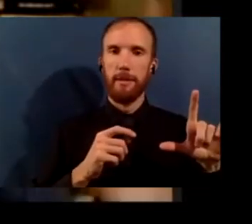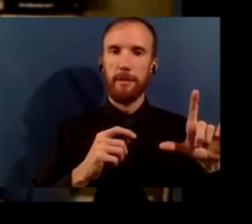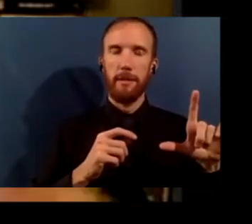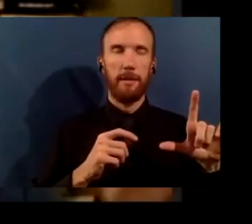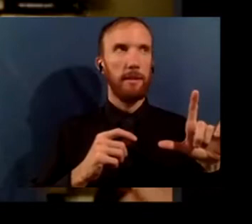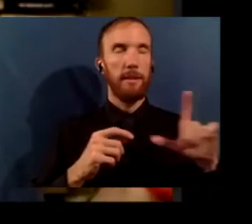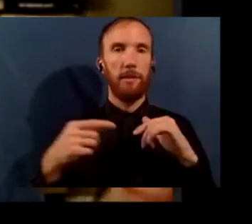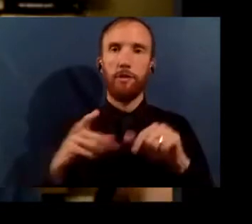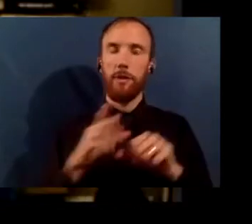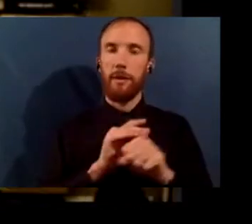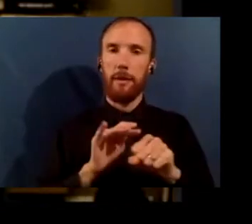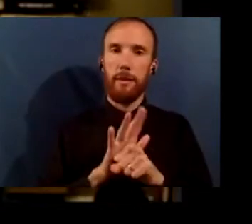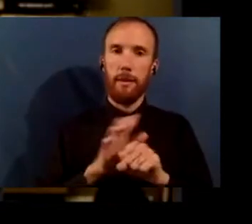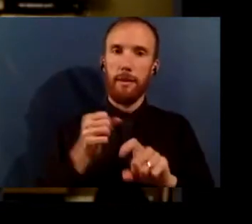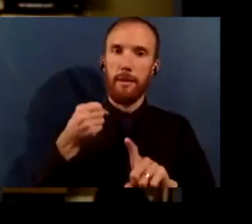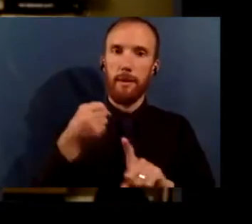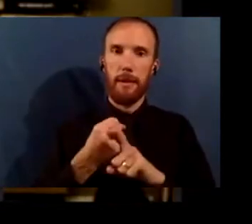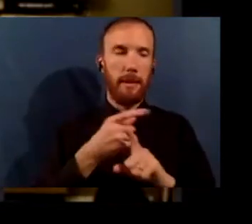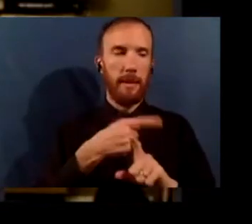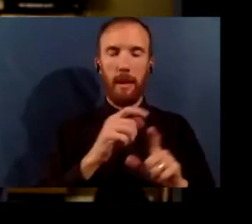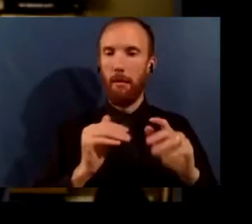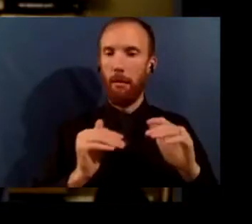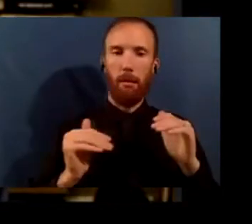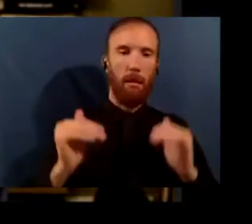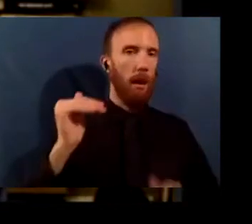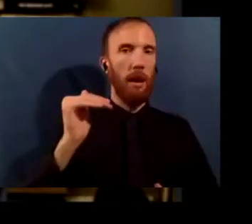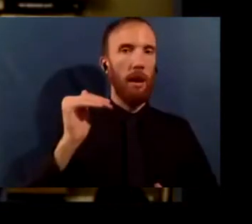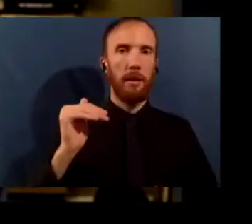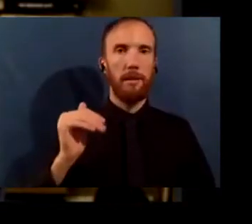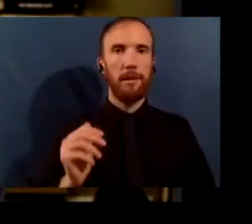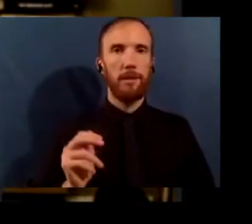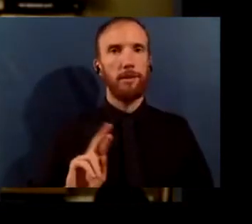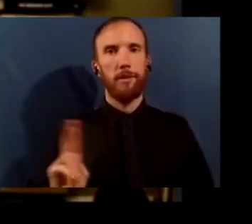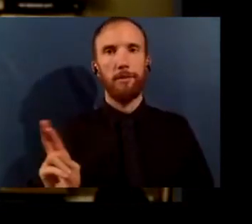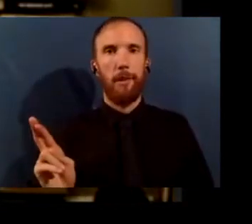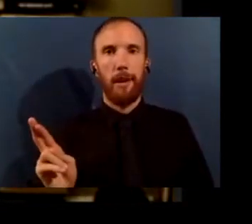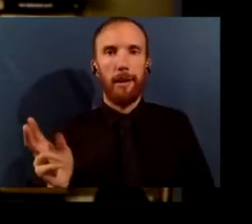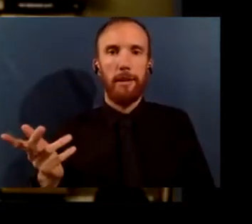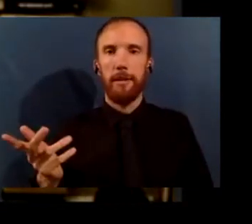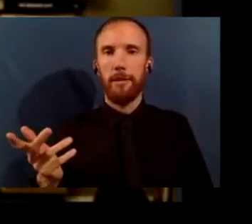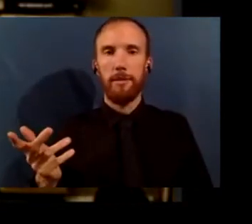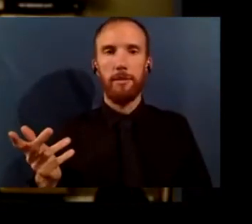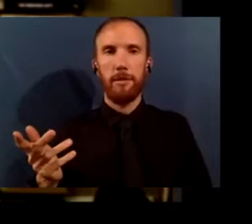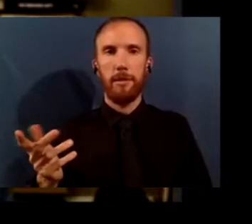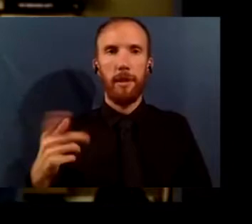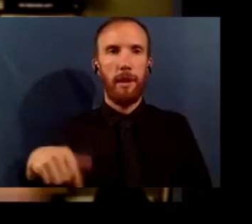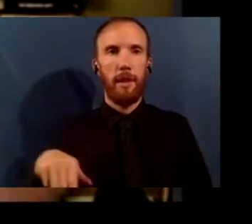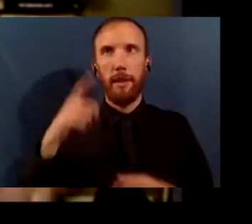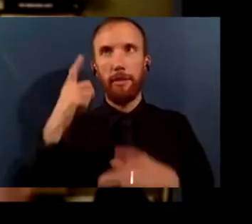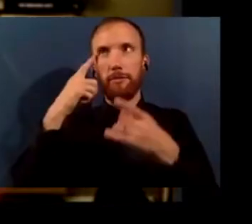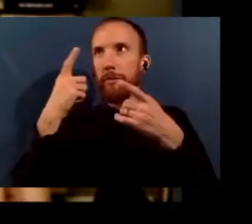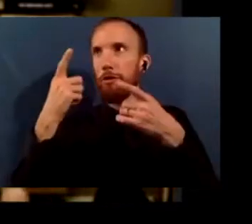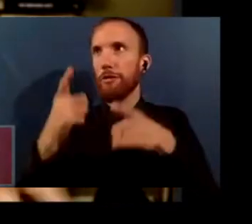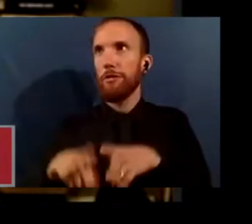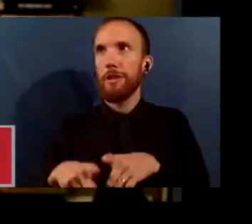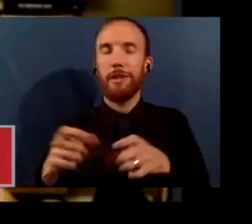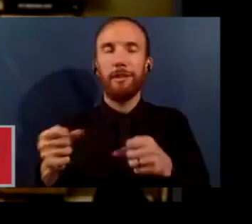the right, I mean, what's there to talk about amongst them? You know, they agree on so much